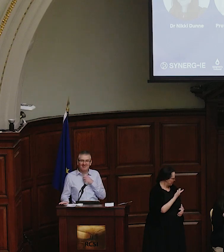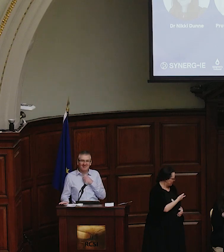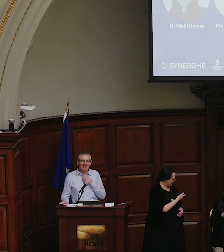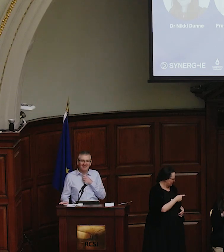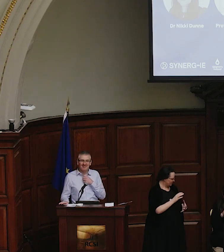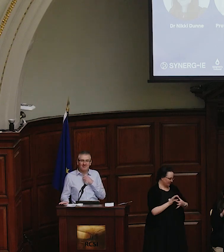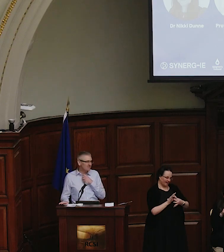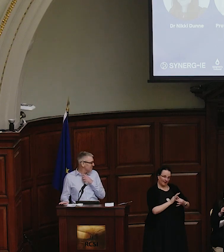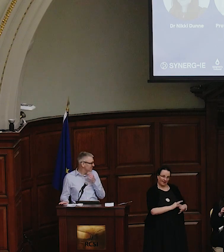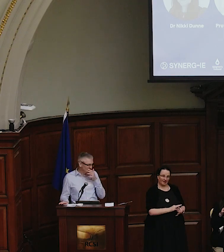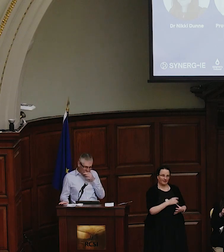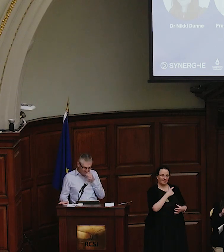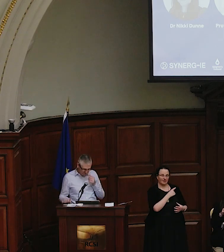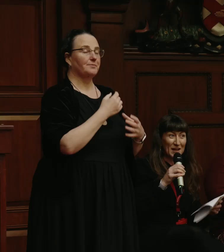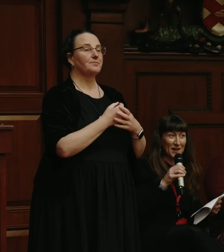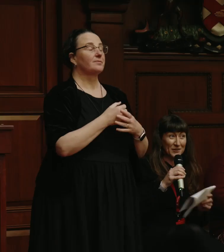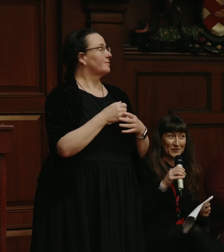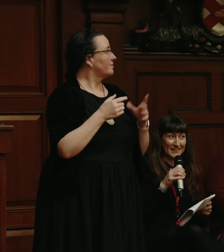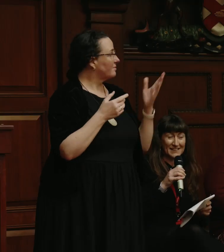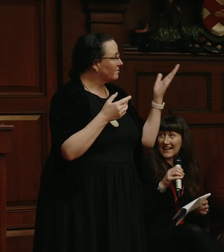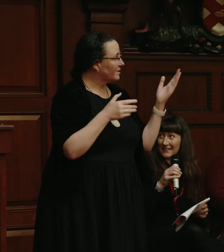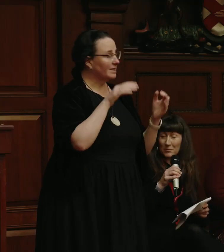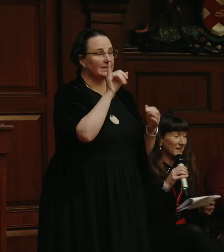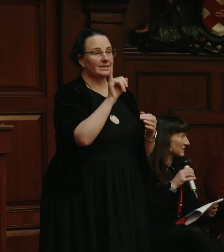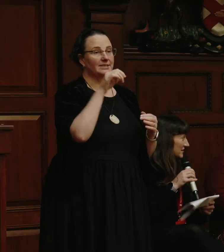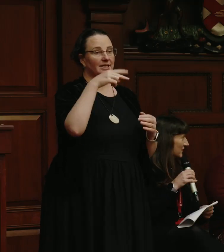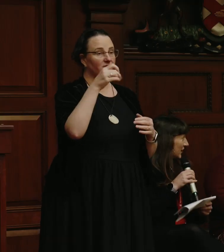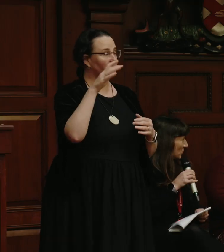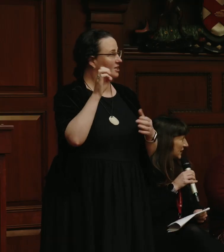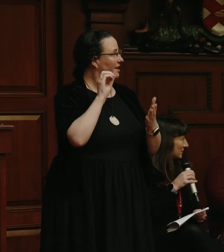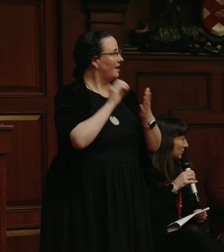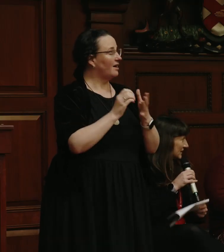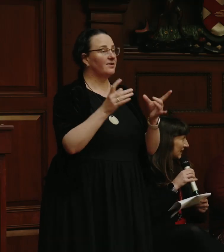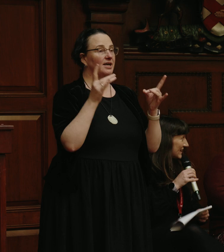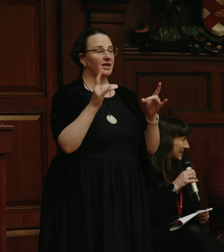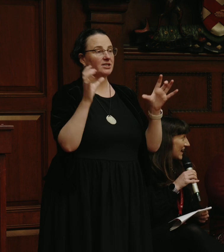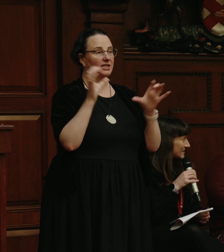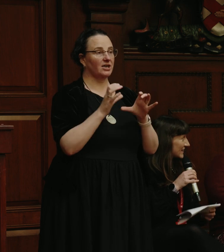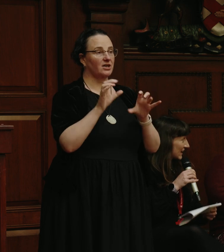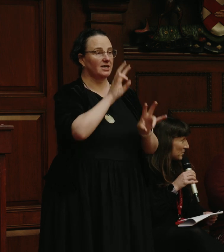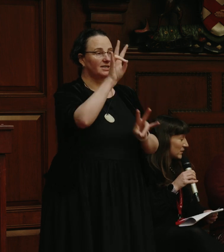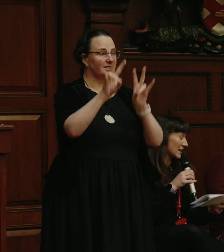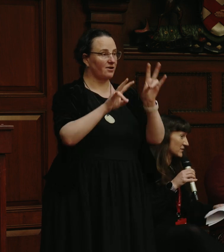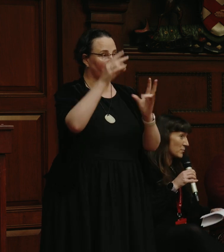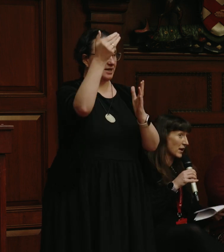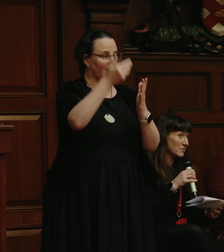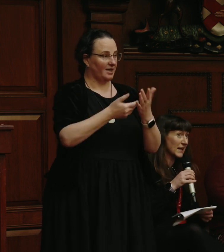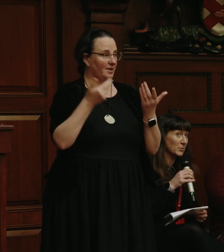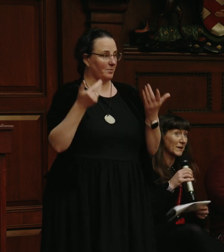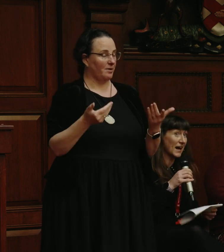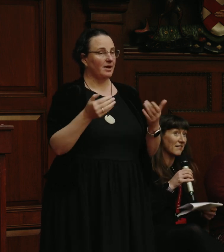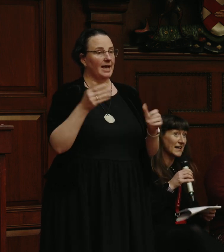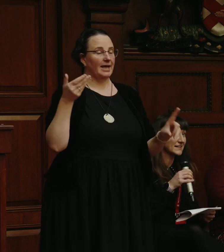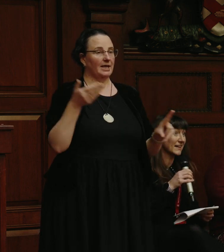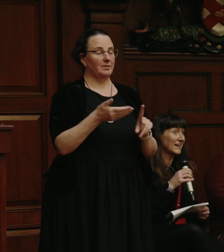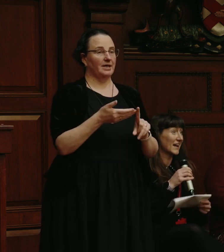follow up on that. SYNERG-IE currently has a healthcare professional survey open at the moment and is asking about, it's for primary care,